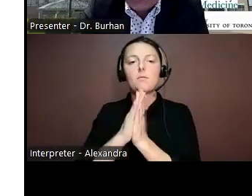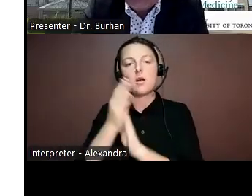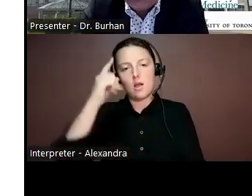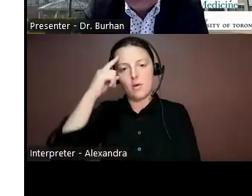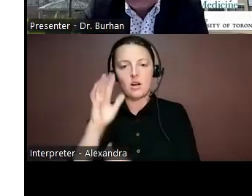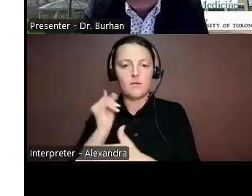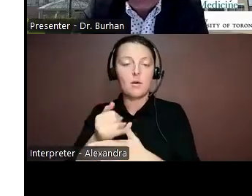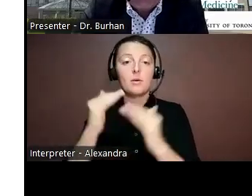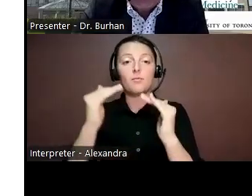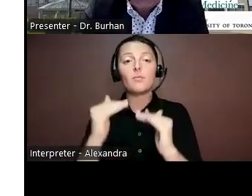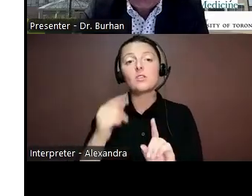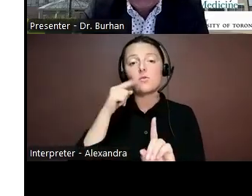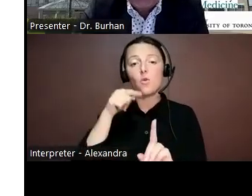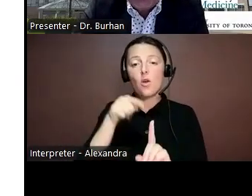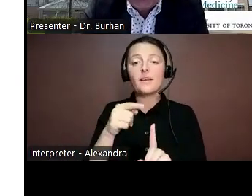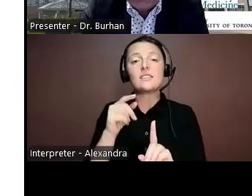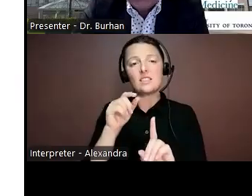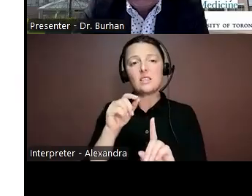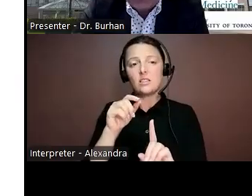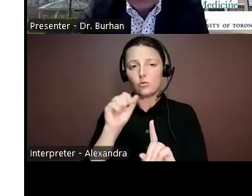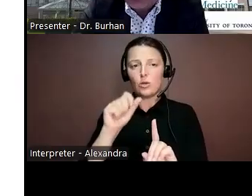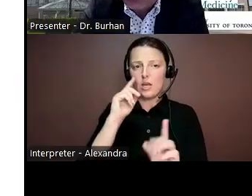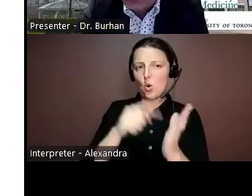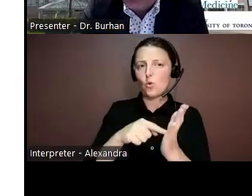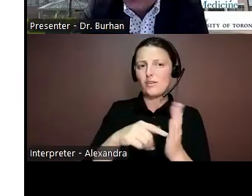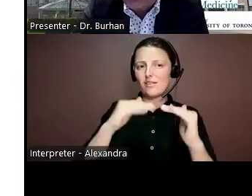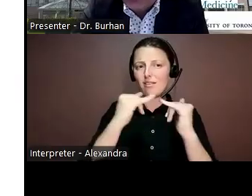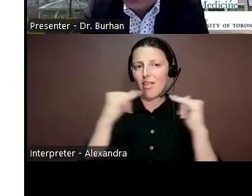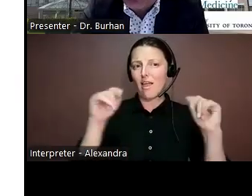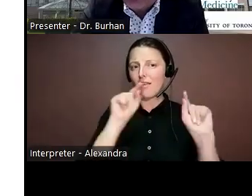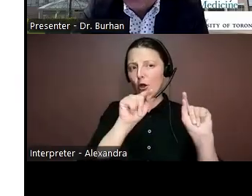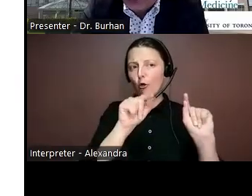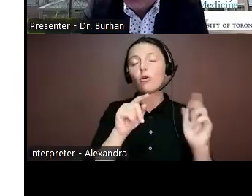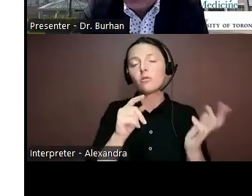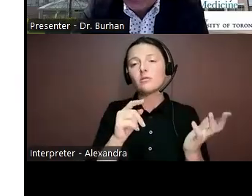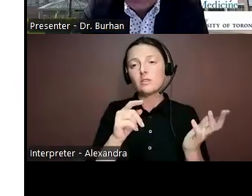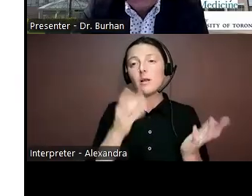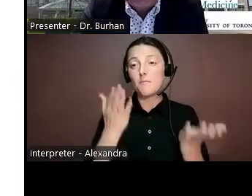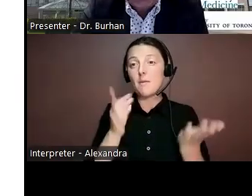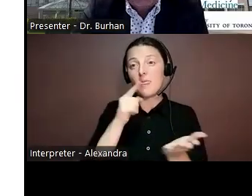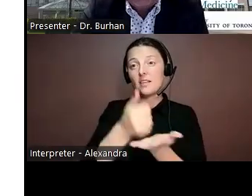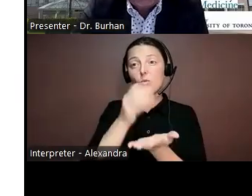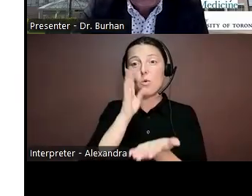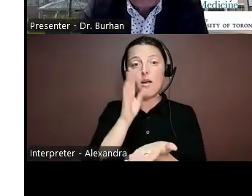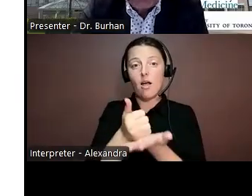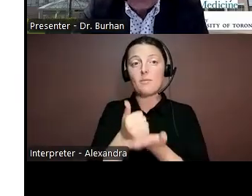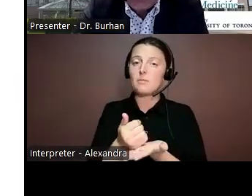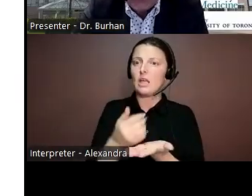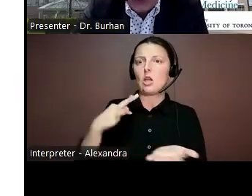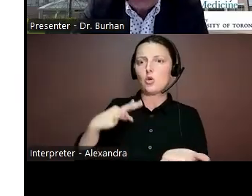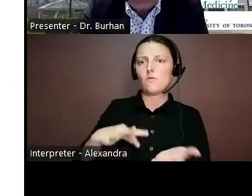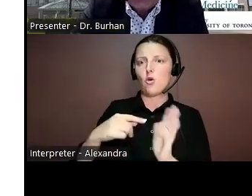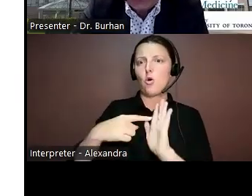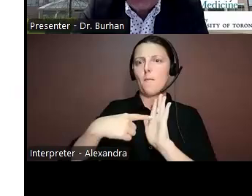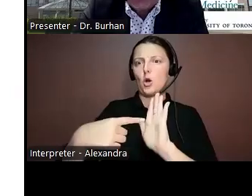we definitely want to see if this become a useful marker to predict cognitive challenges in late life depression. So